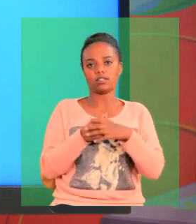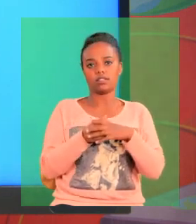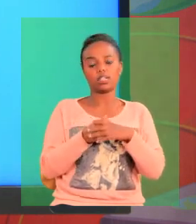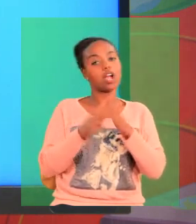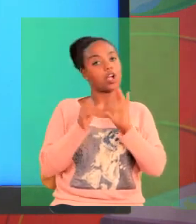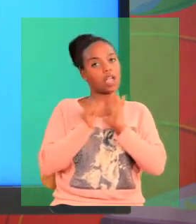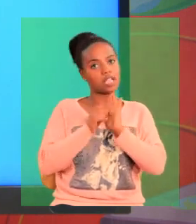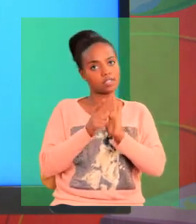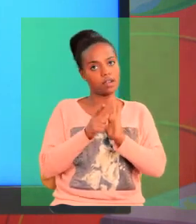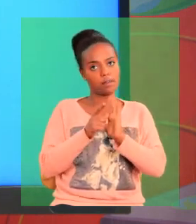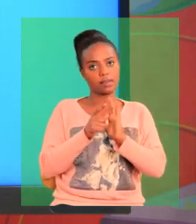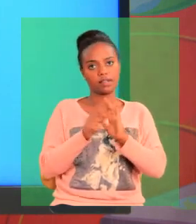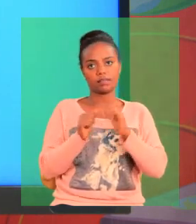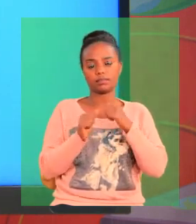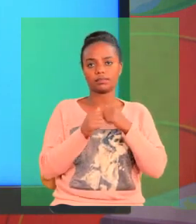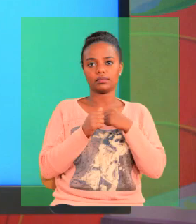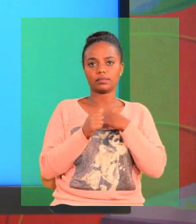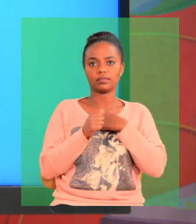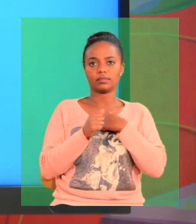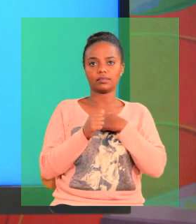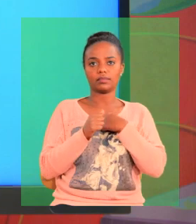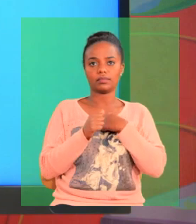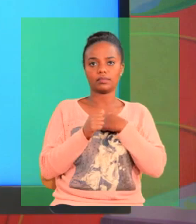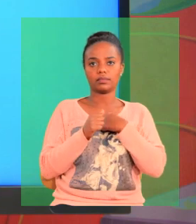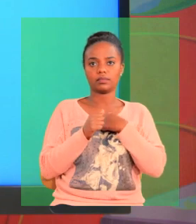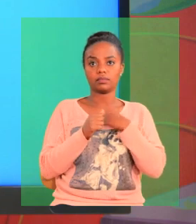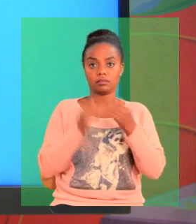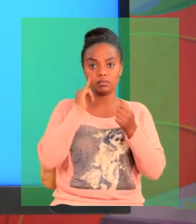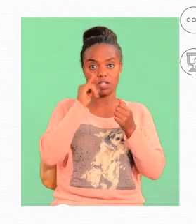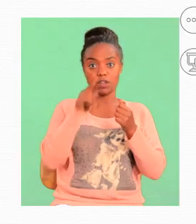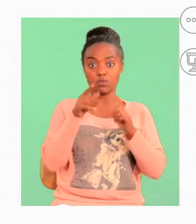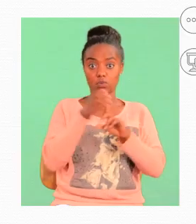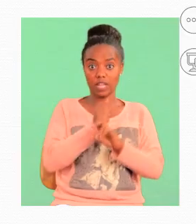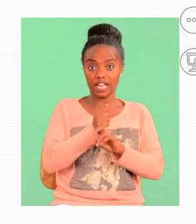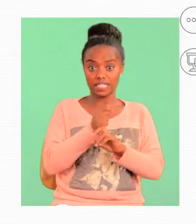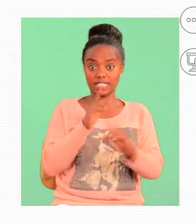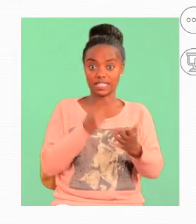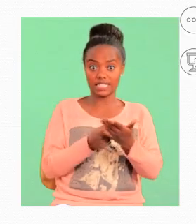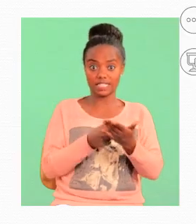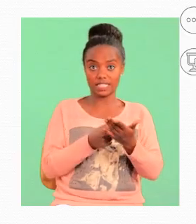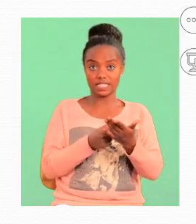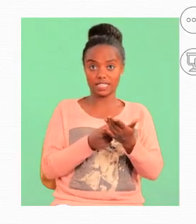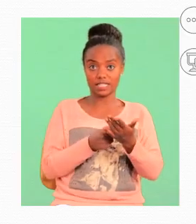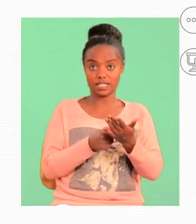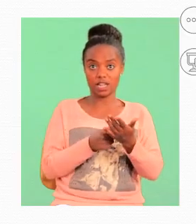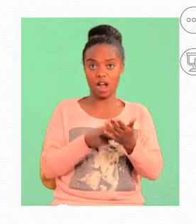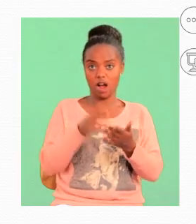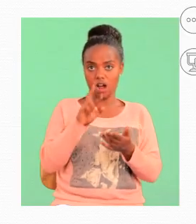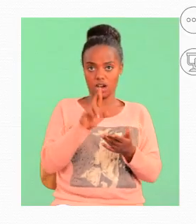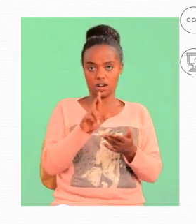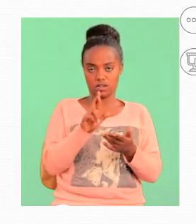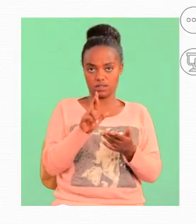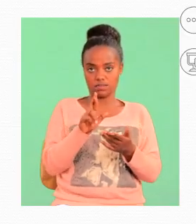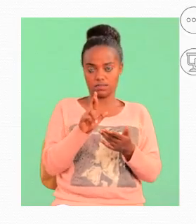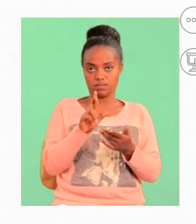For example, if you take this one, let's take R